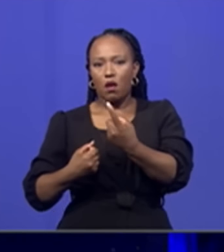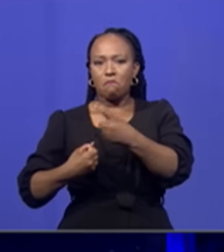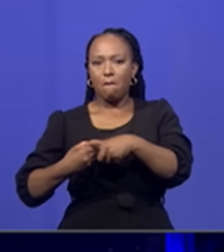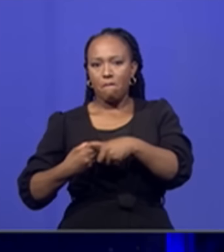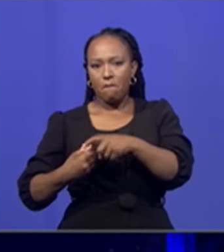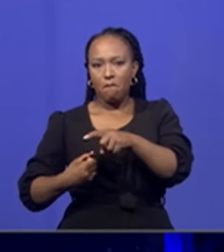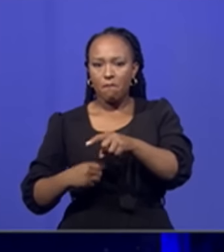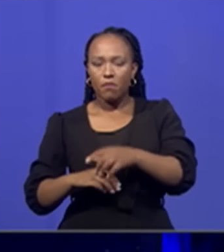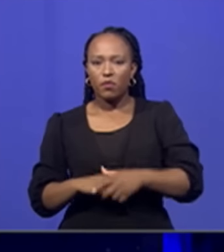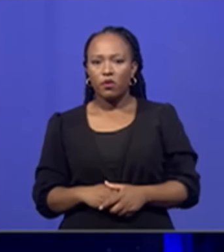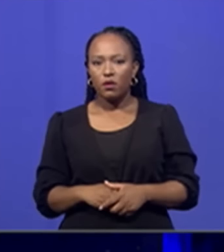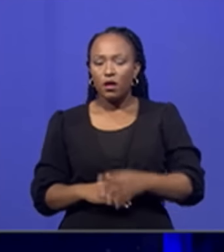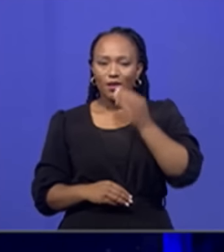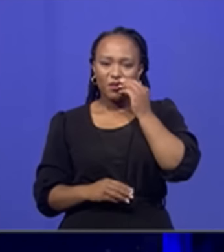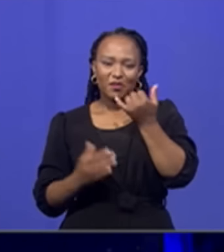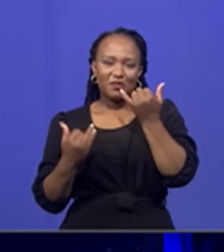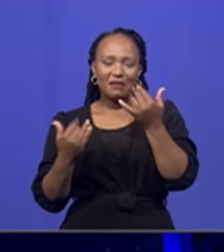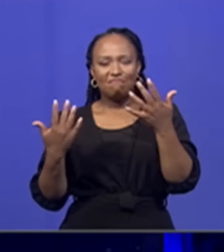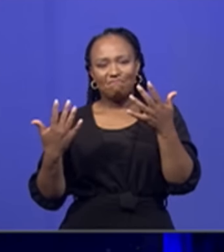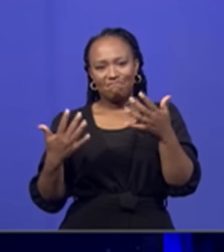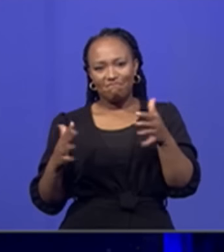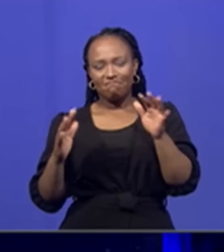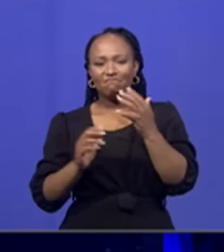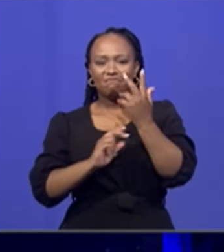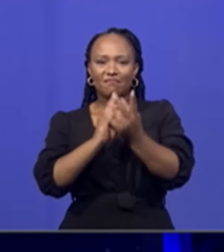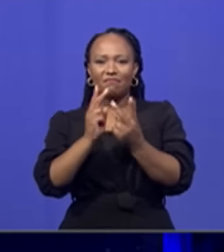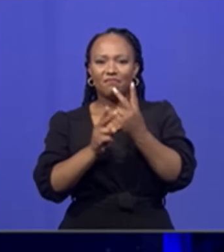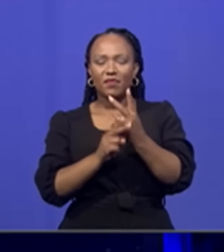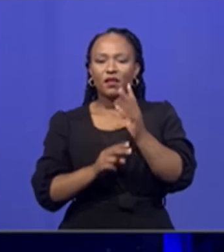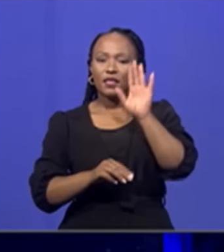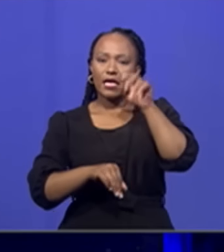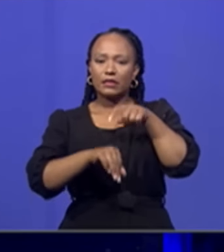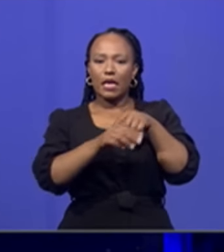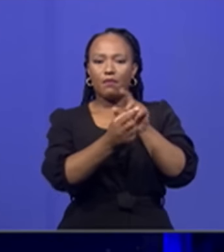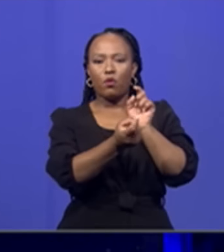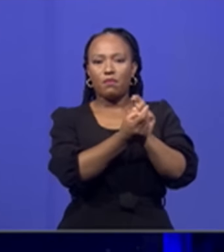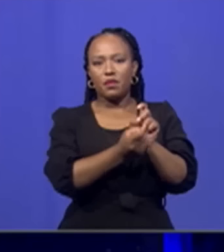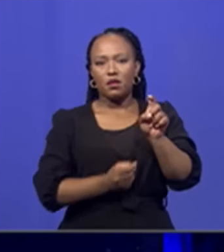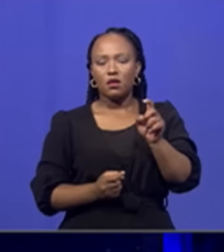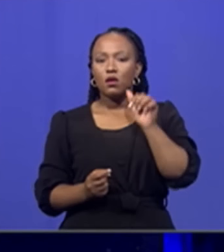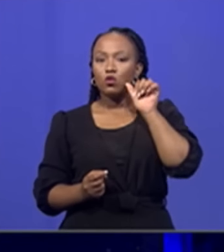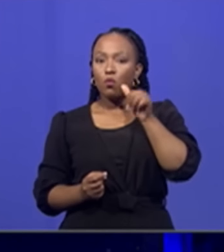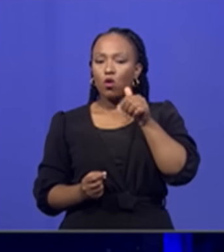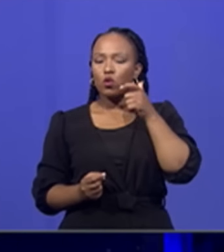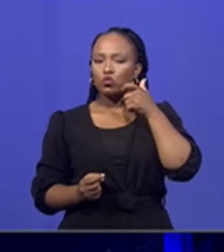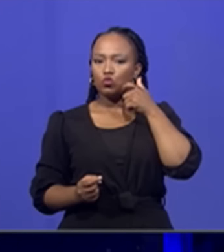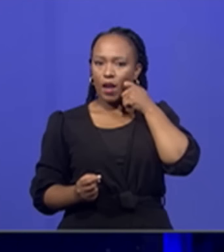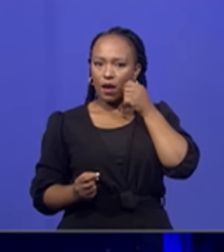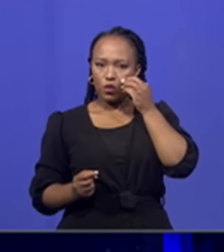dikgang. Midibila hakalo tsa kajeno boela o kopana le rona hape nakong e tlang fela o sane moifo Setswana o tla ba